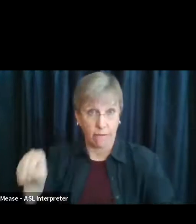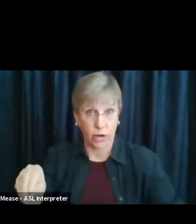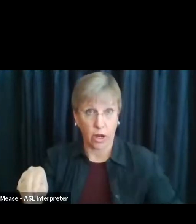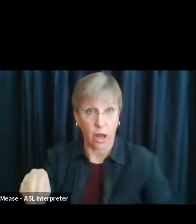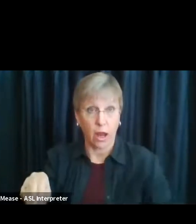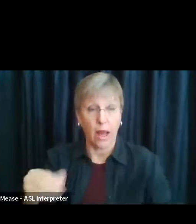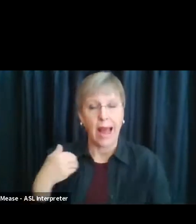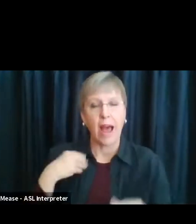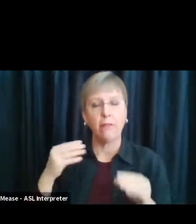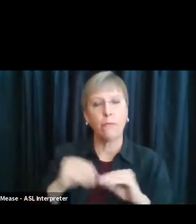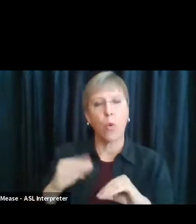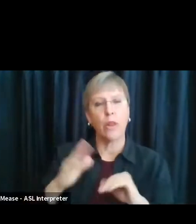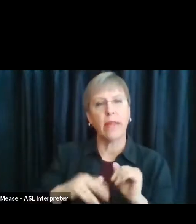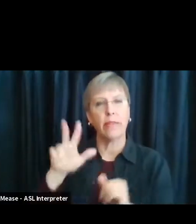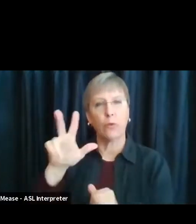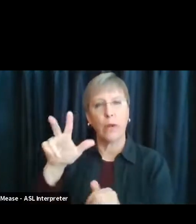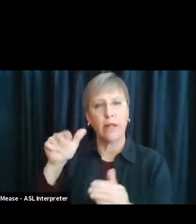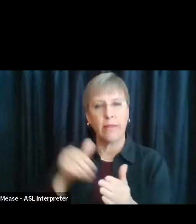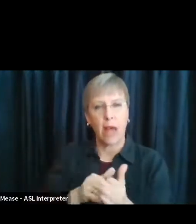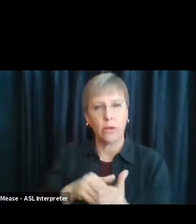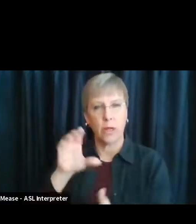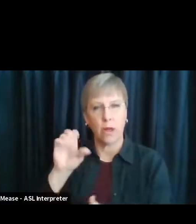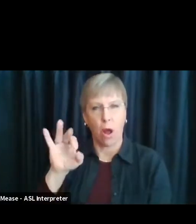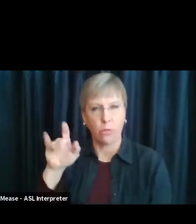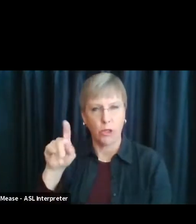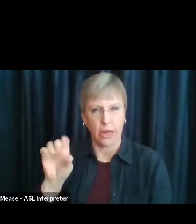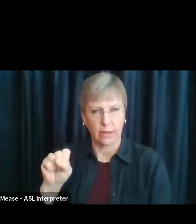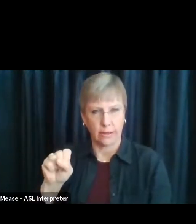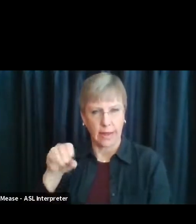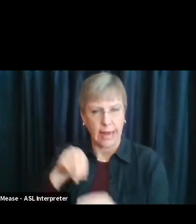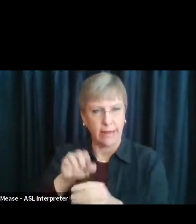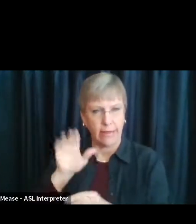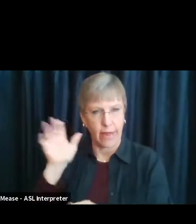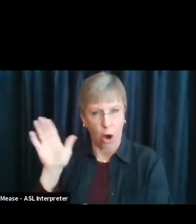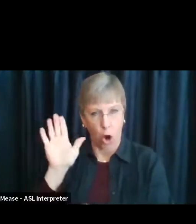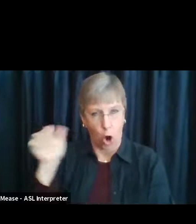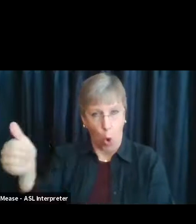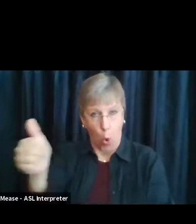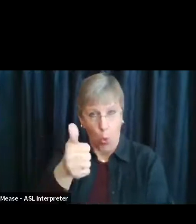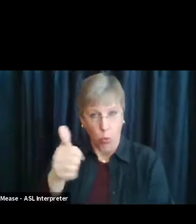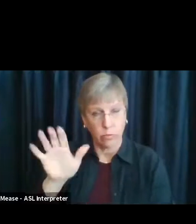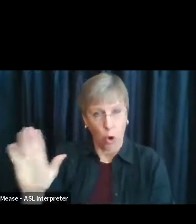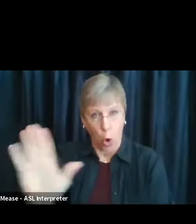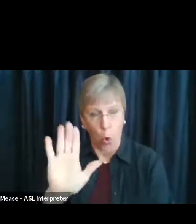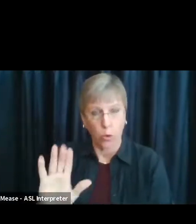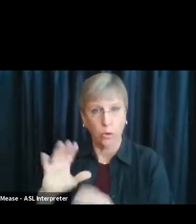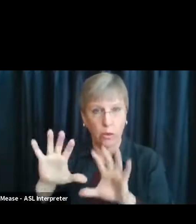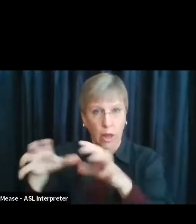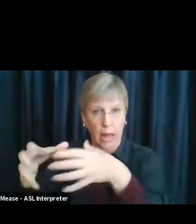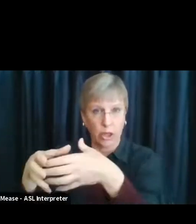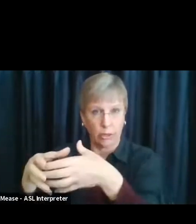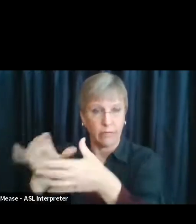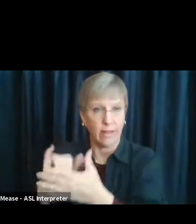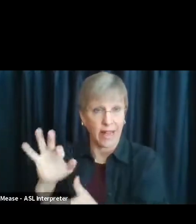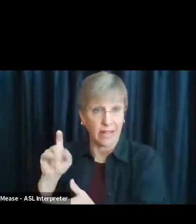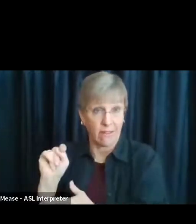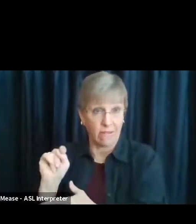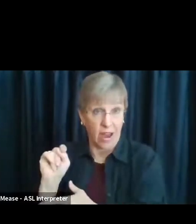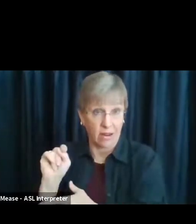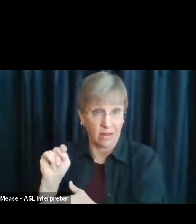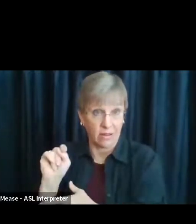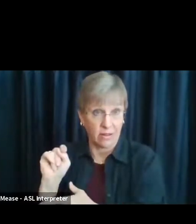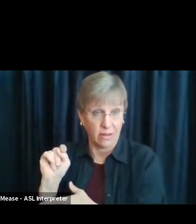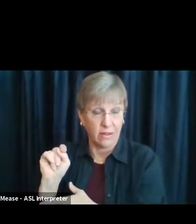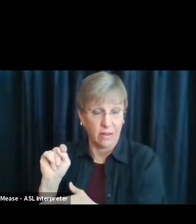have more than 3,000 objects in their collection. So that's a fact. In Benin, we have